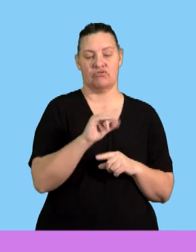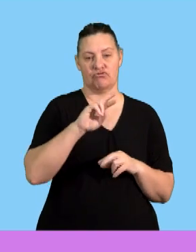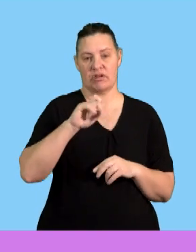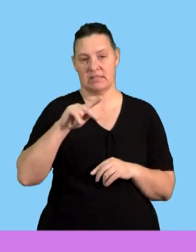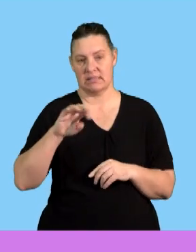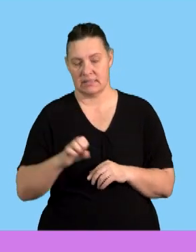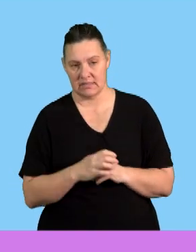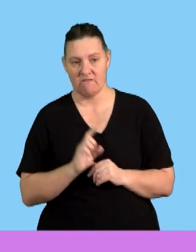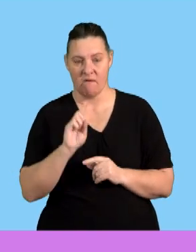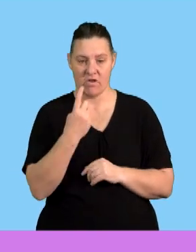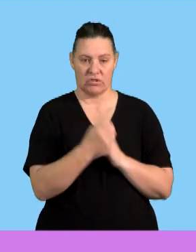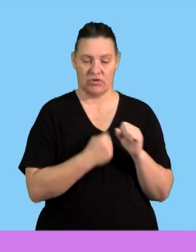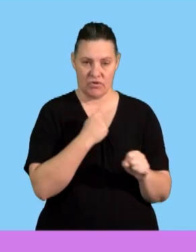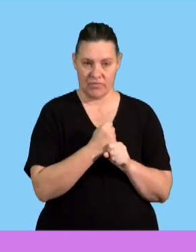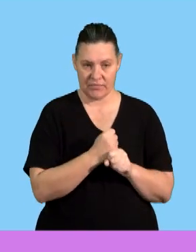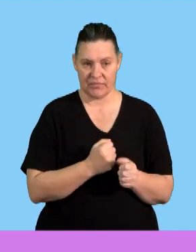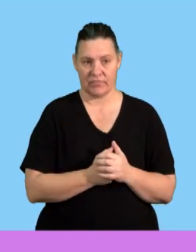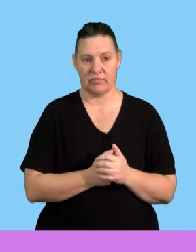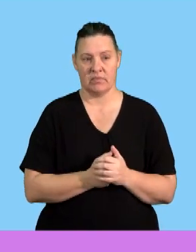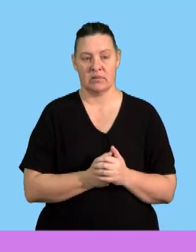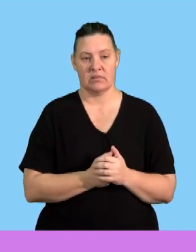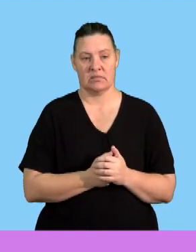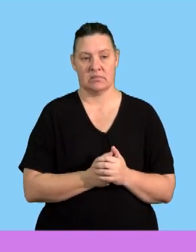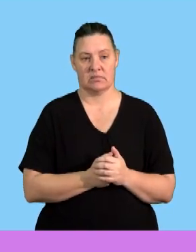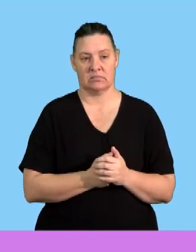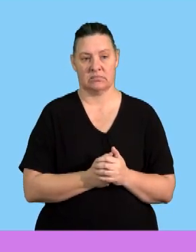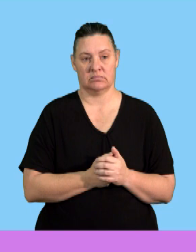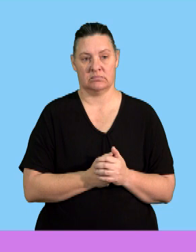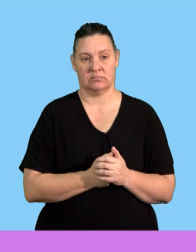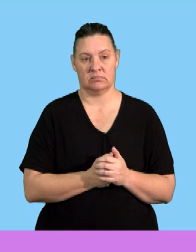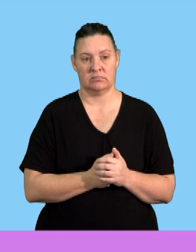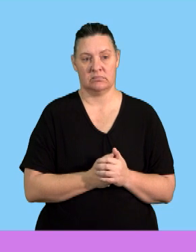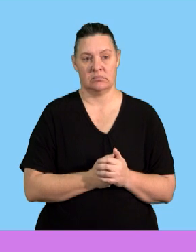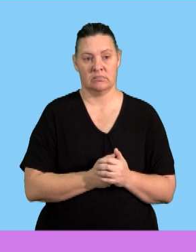for the first year. That is going to be